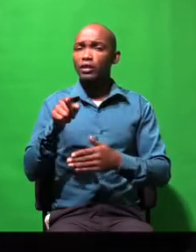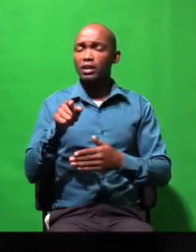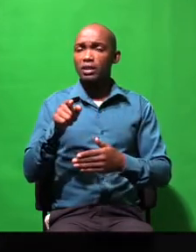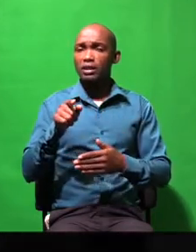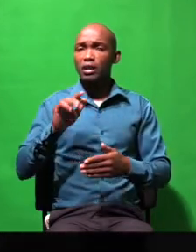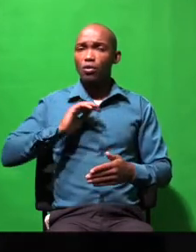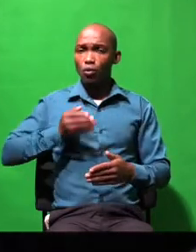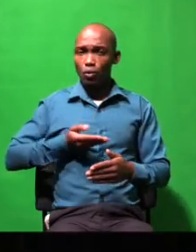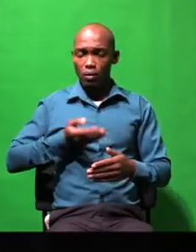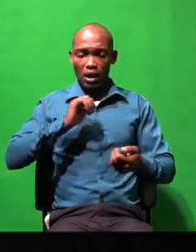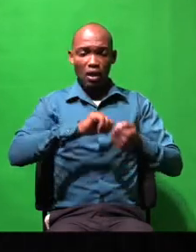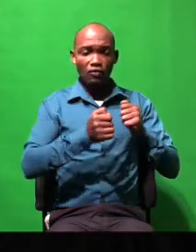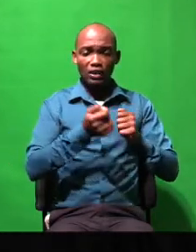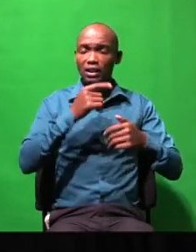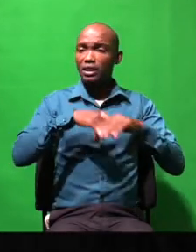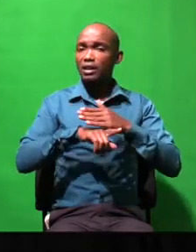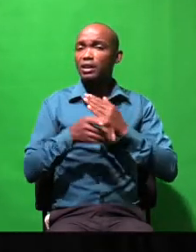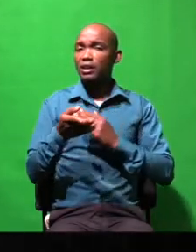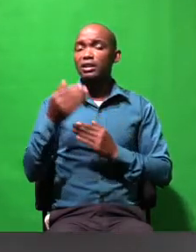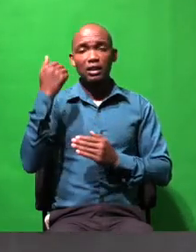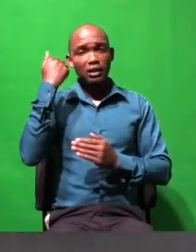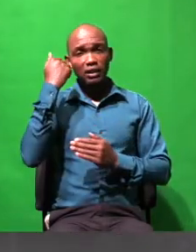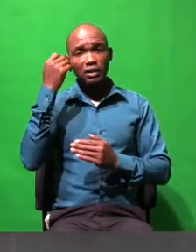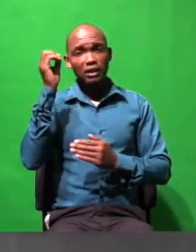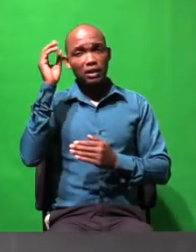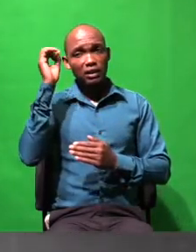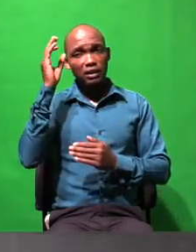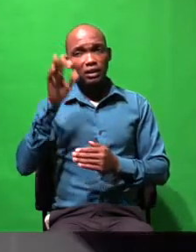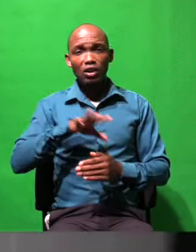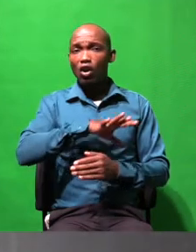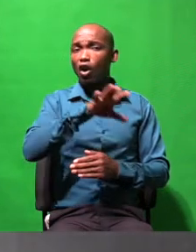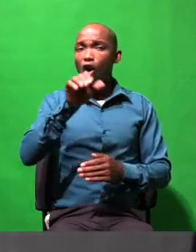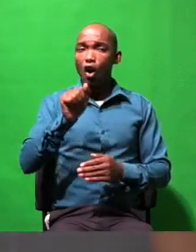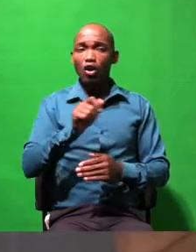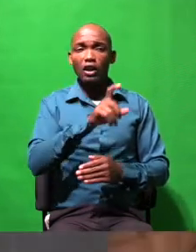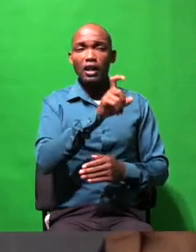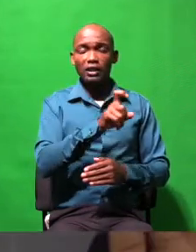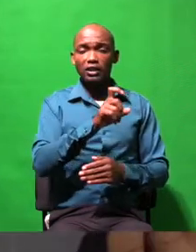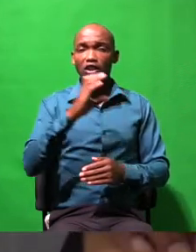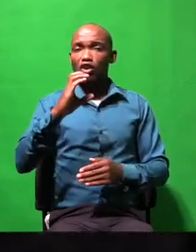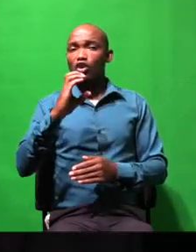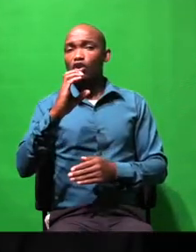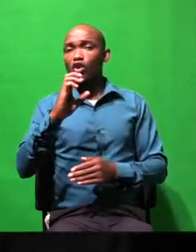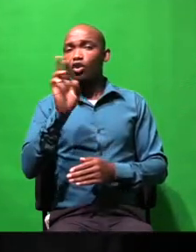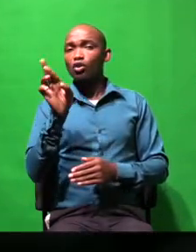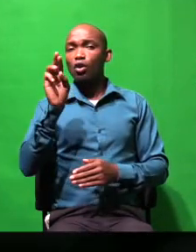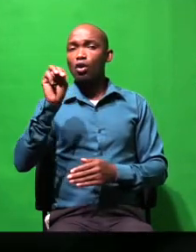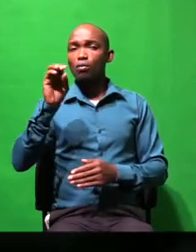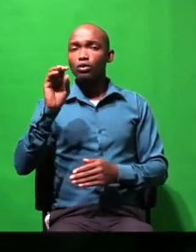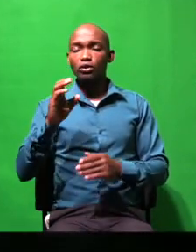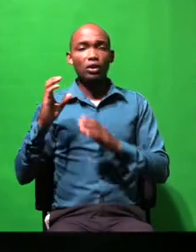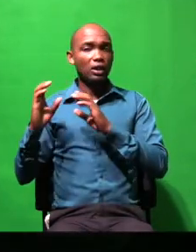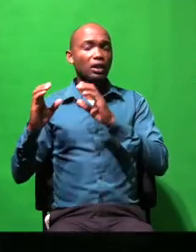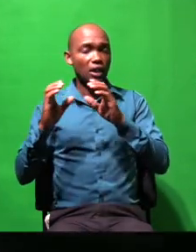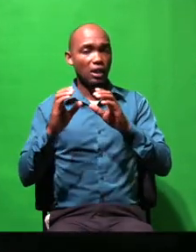this disease, it should be that all X chromosome should carry